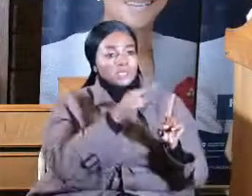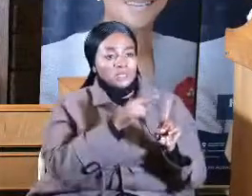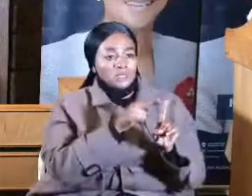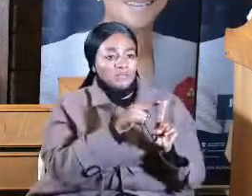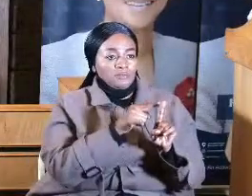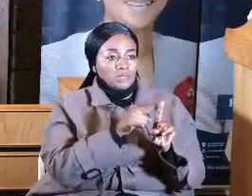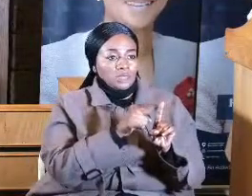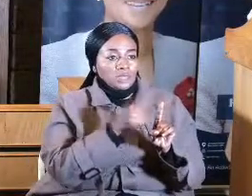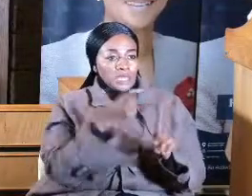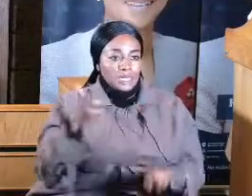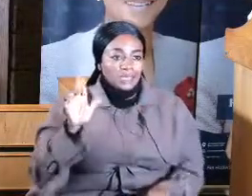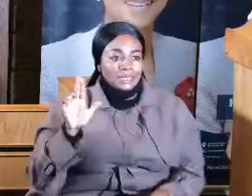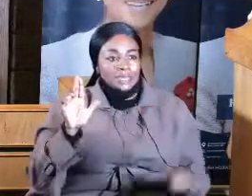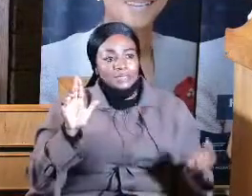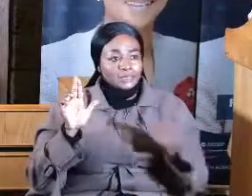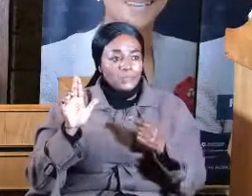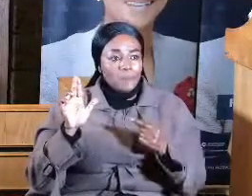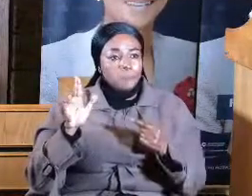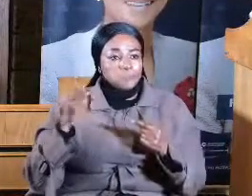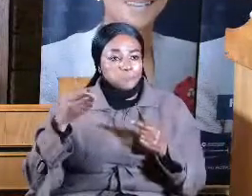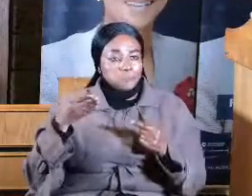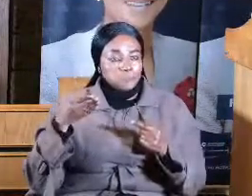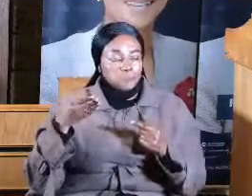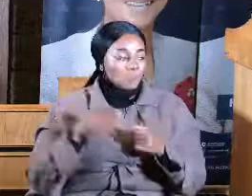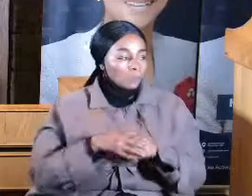in the declaration.